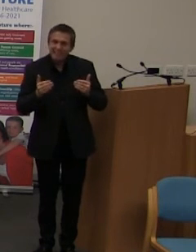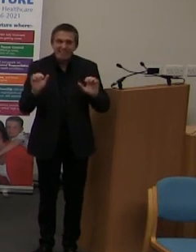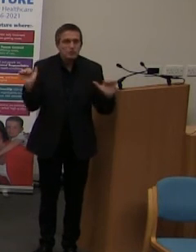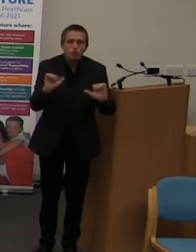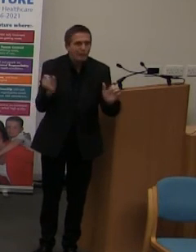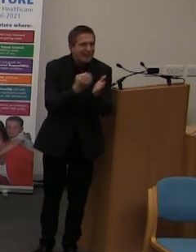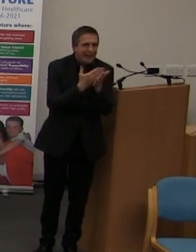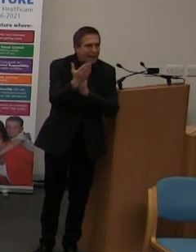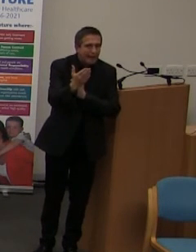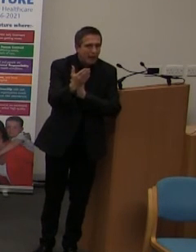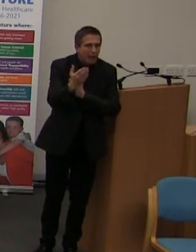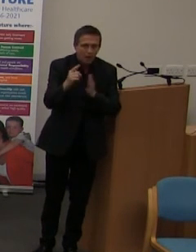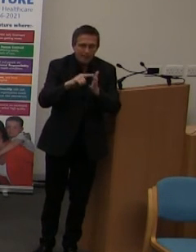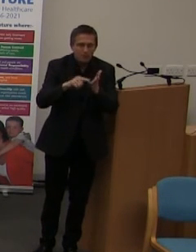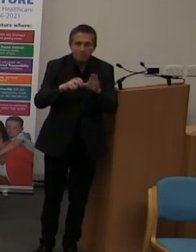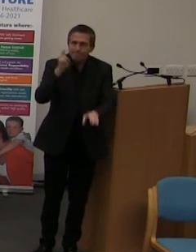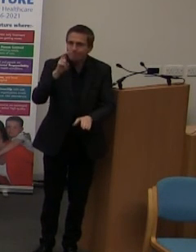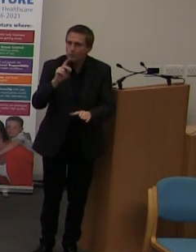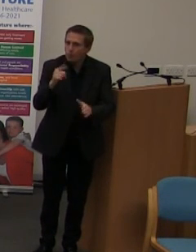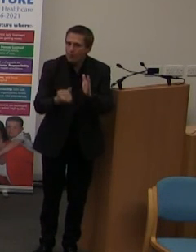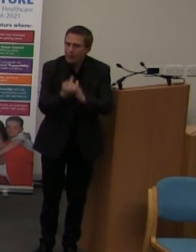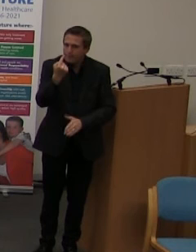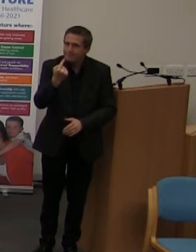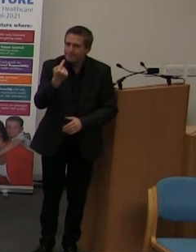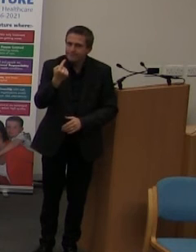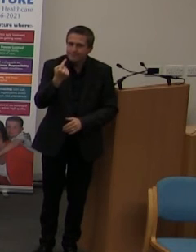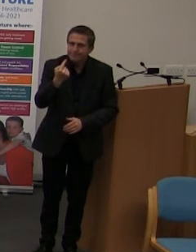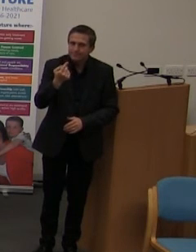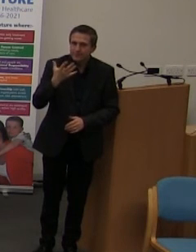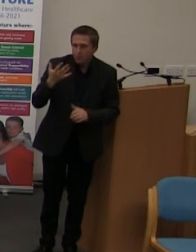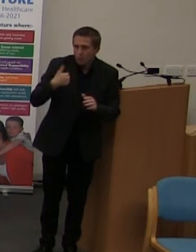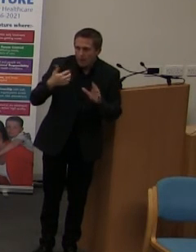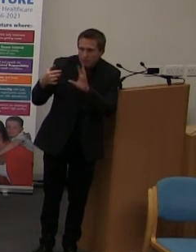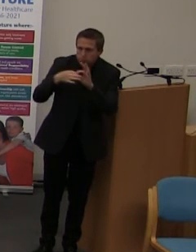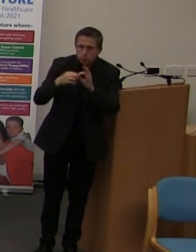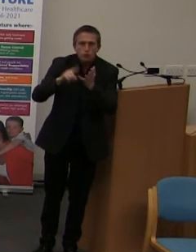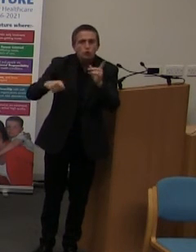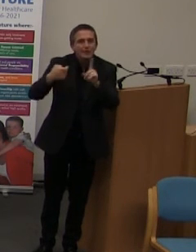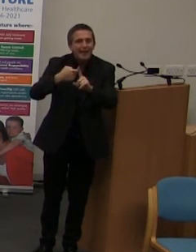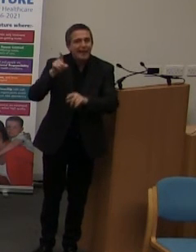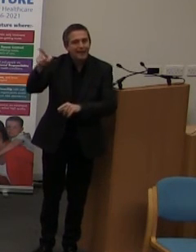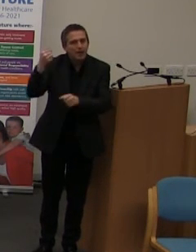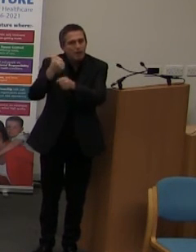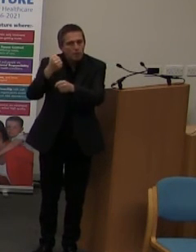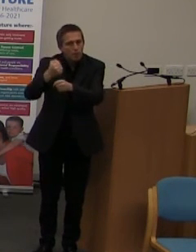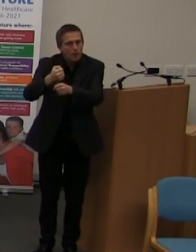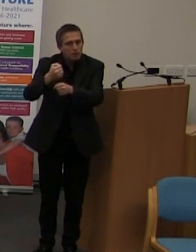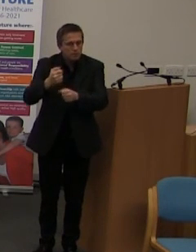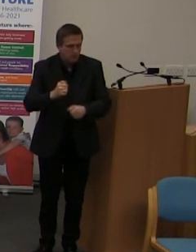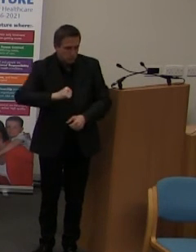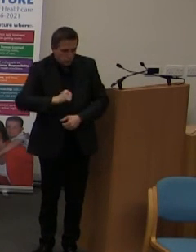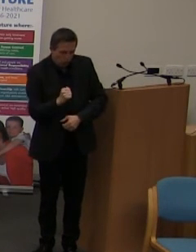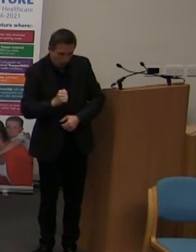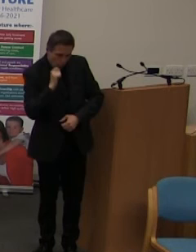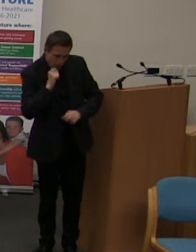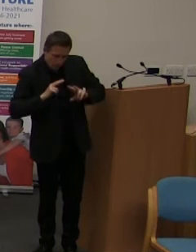yet understood, I don't think, and we're still wanting to work with the UK government and still looking to explore all the different options that Scotland as a nation